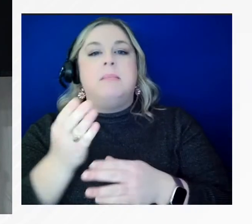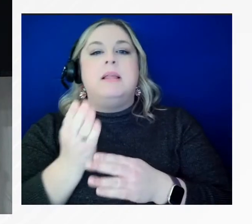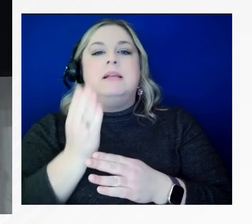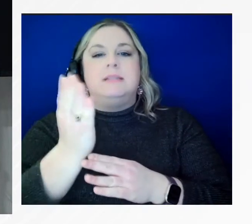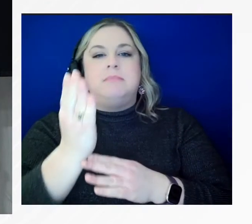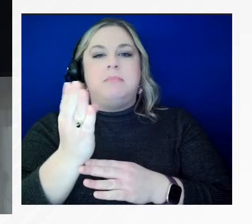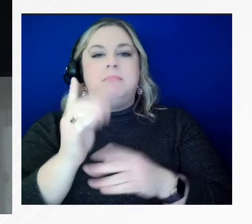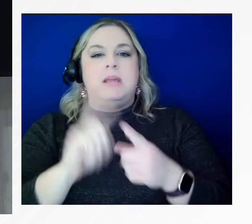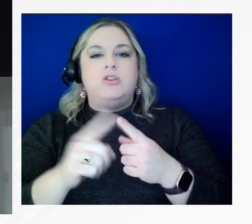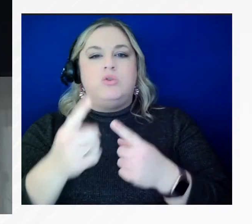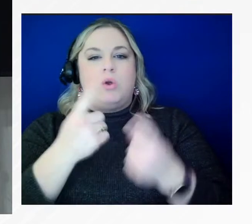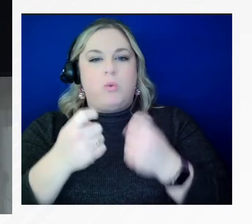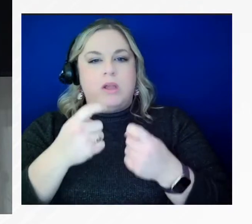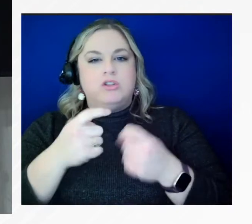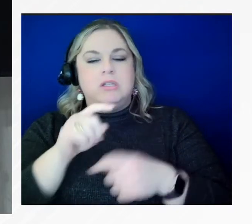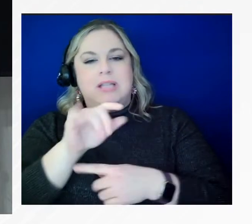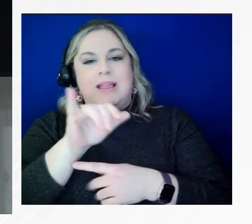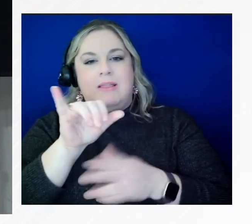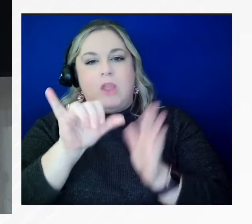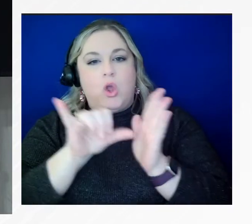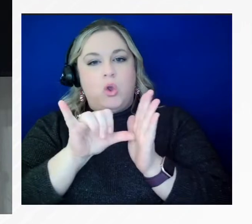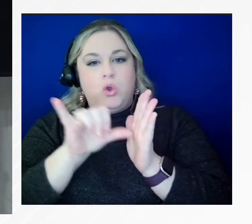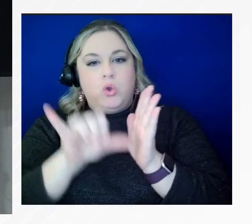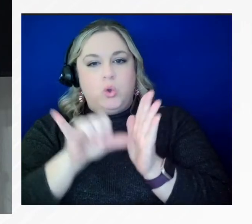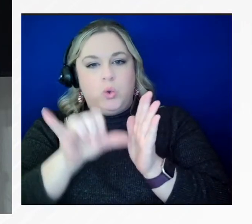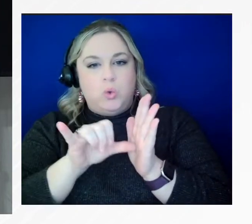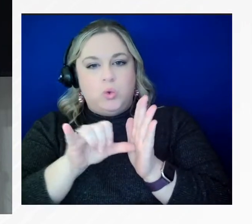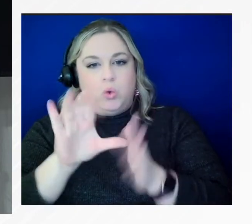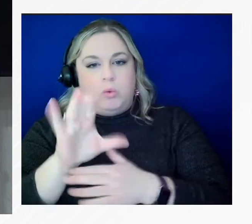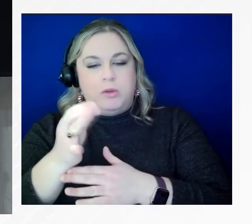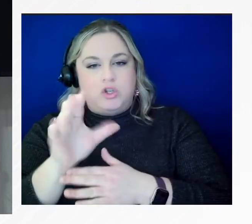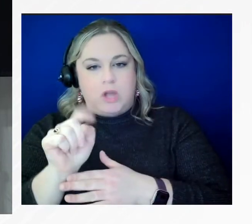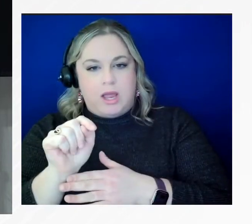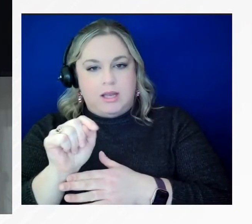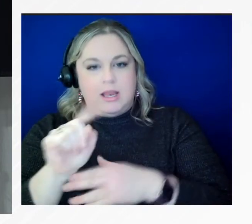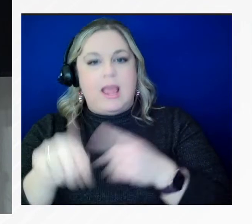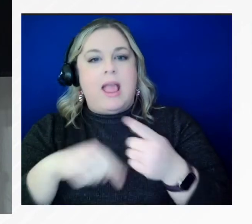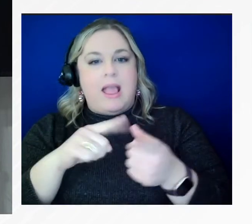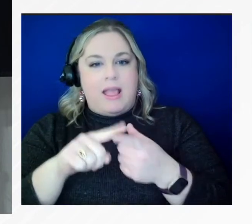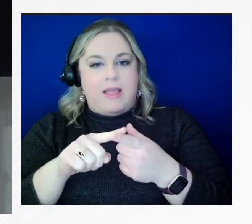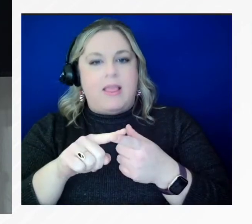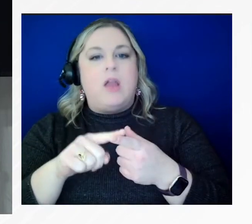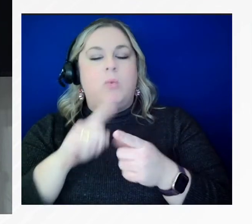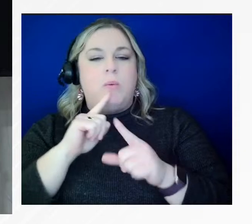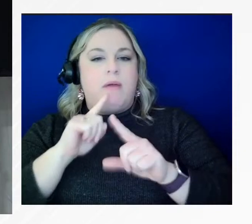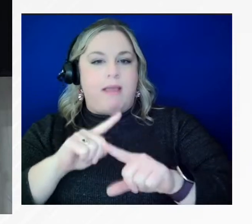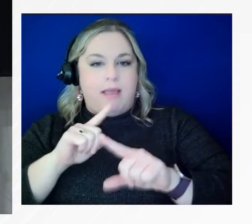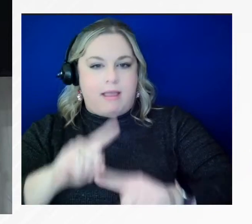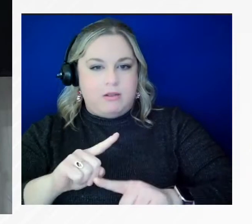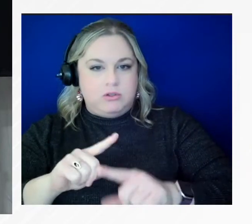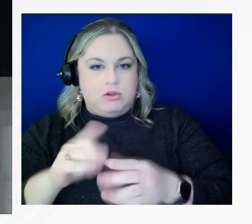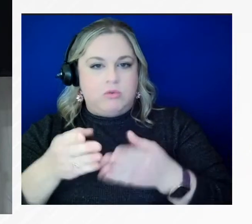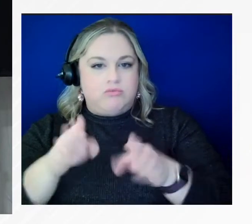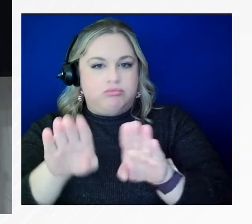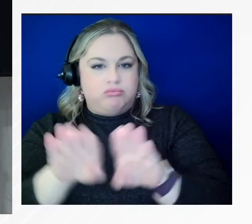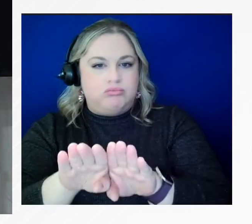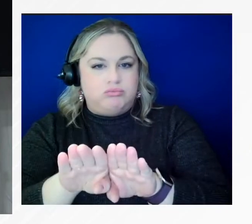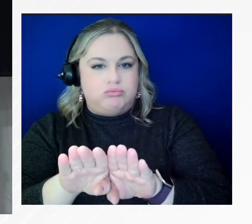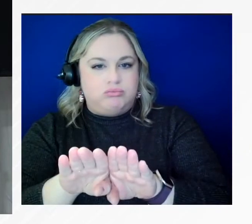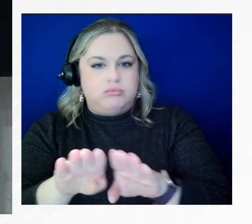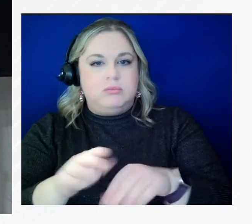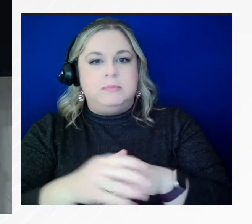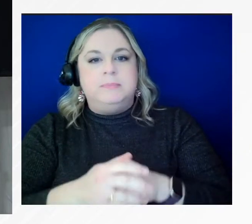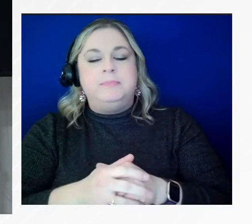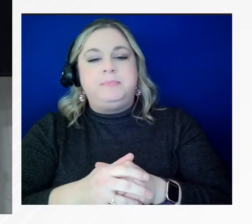chat. Your questions will be answered and addressed at the conclusion of the presentations. First, we will have an